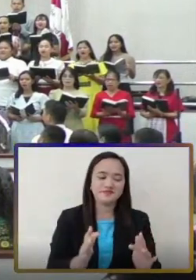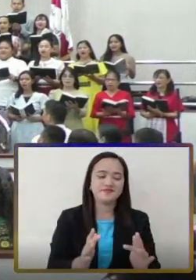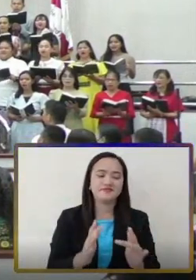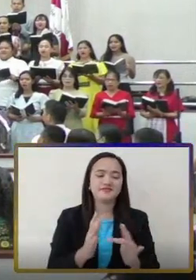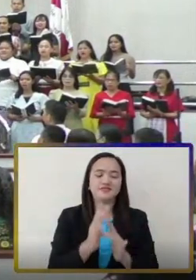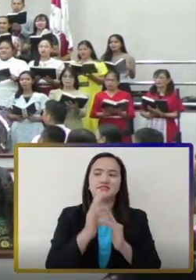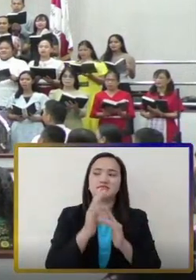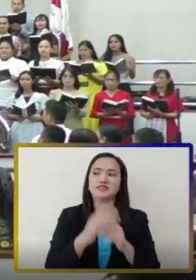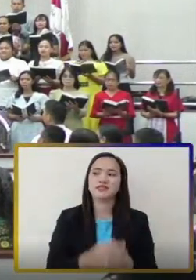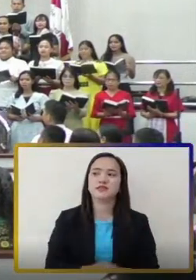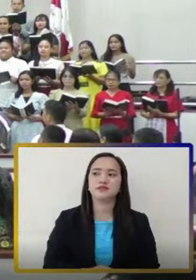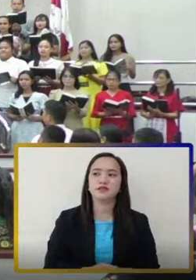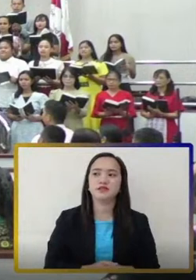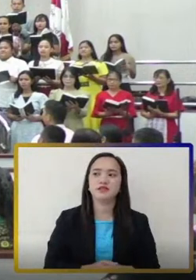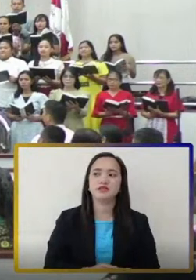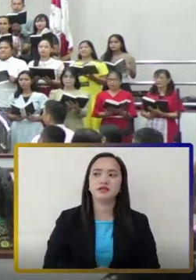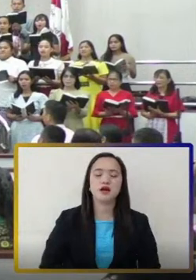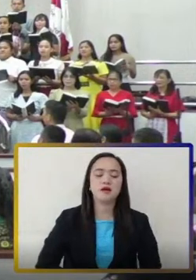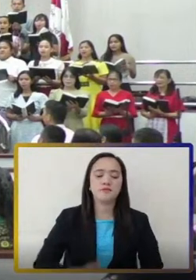Jesus.